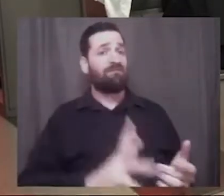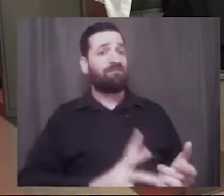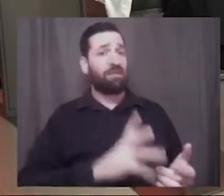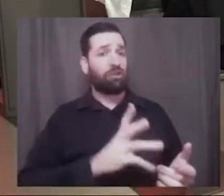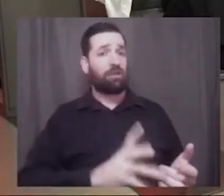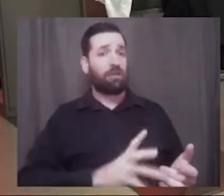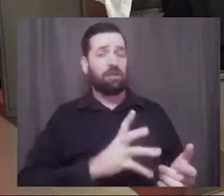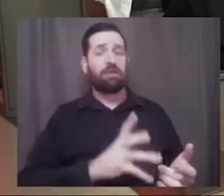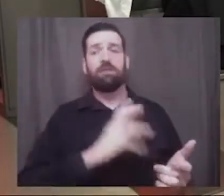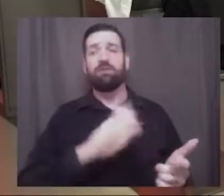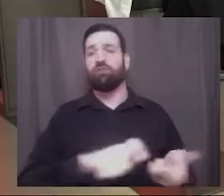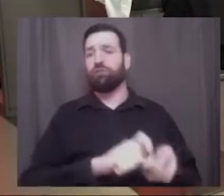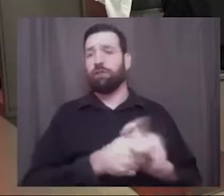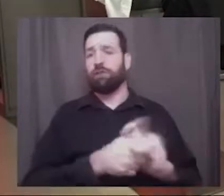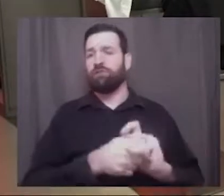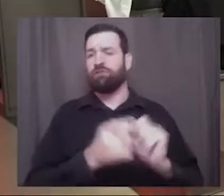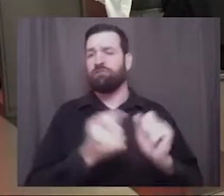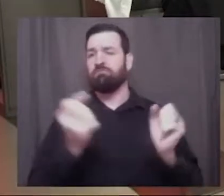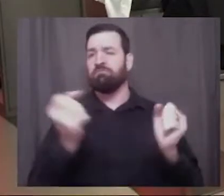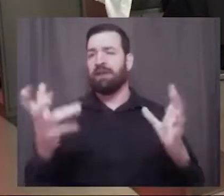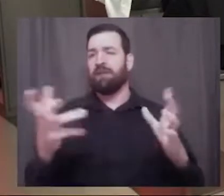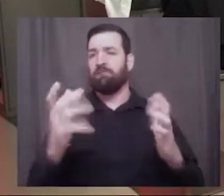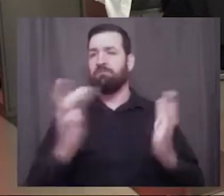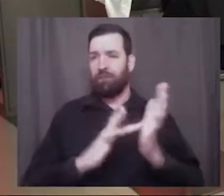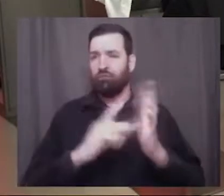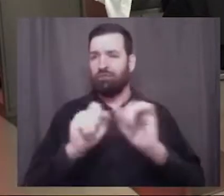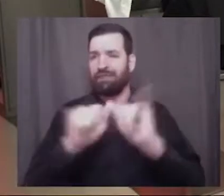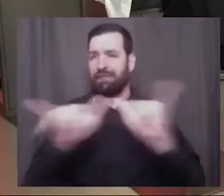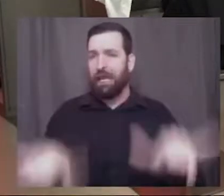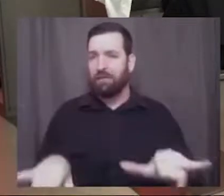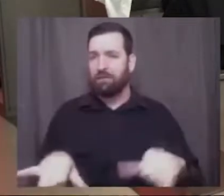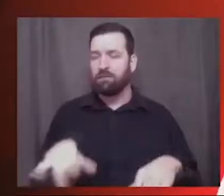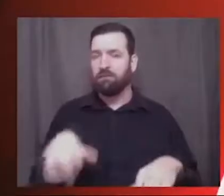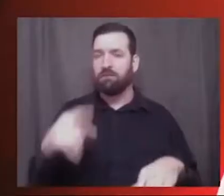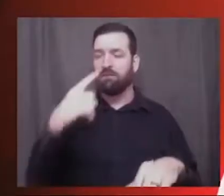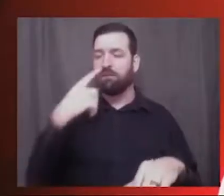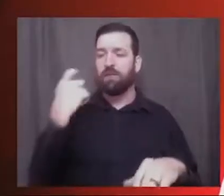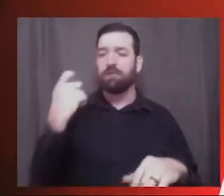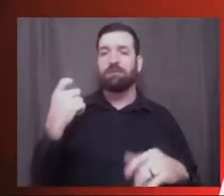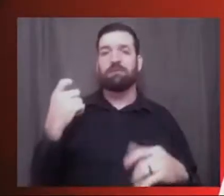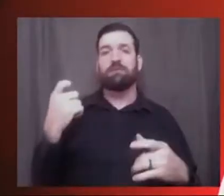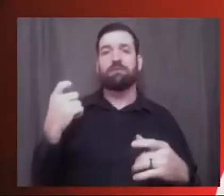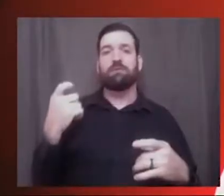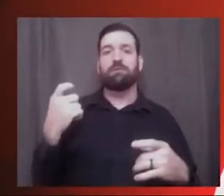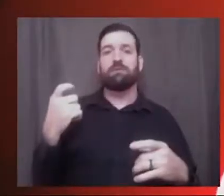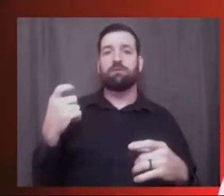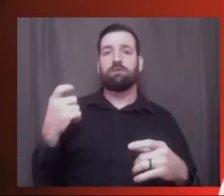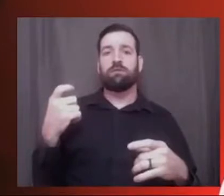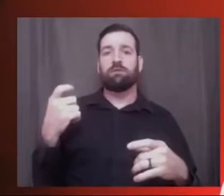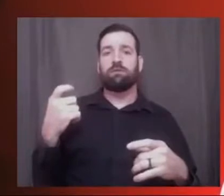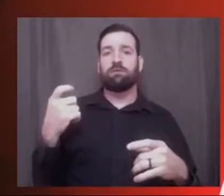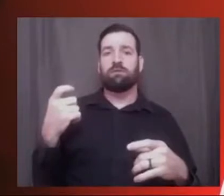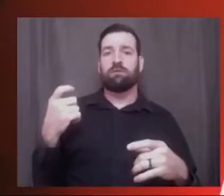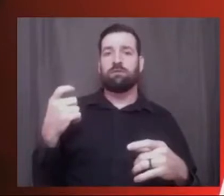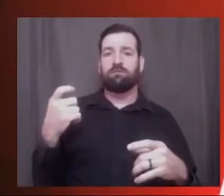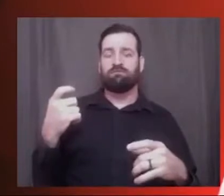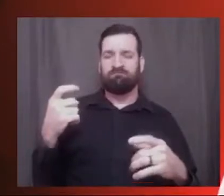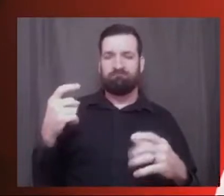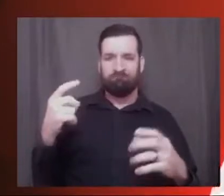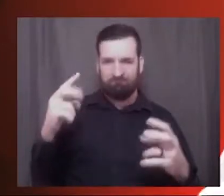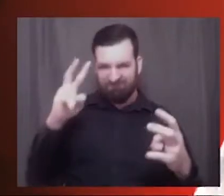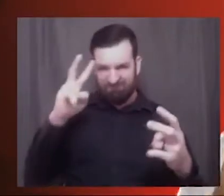that a lot of the medical societies did because of kind of having that, take away that misunderstanding that we're